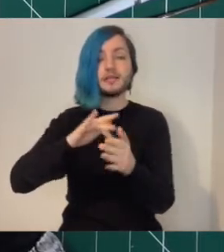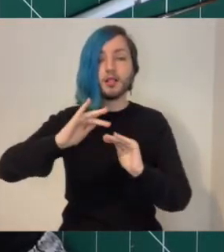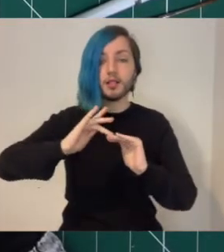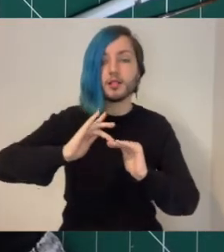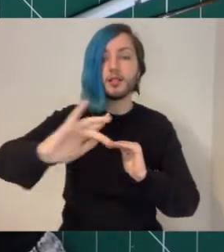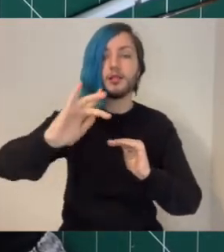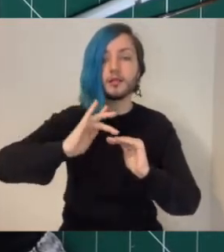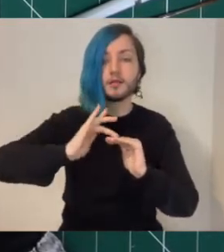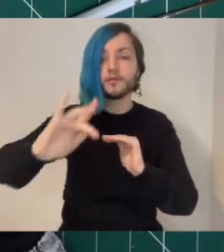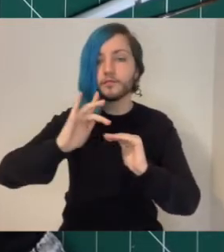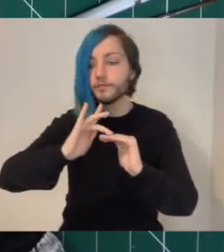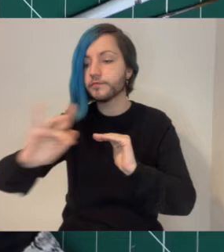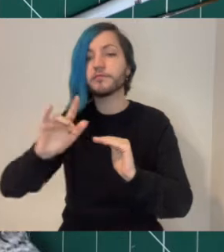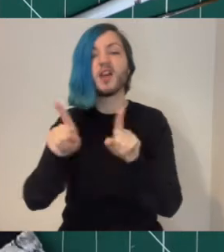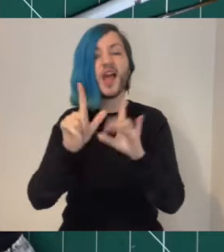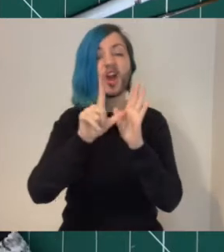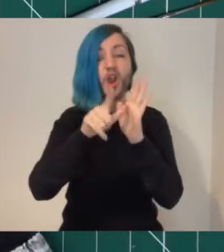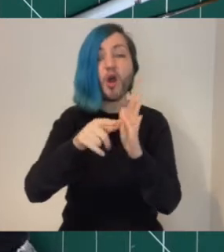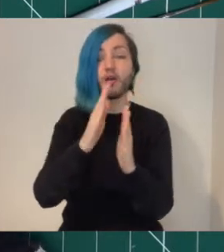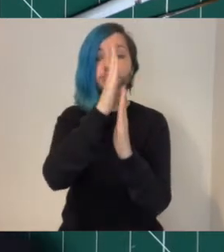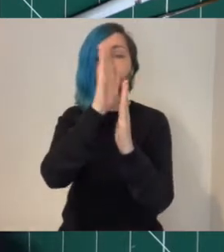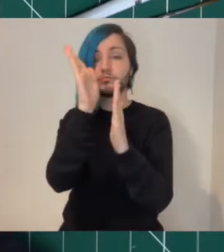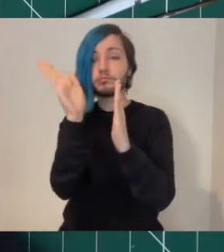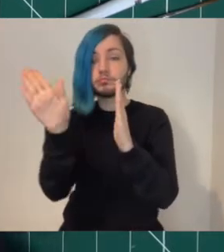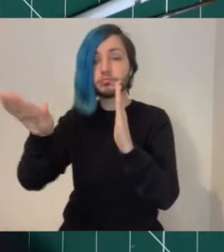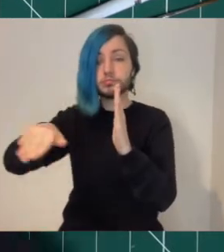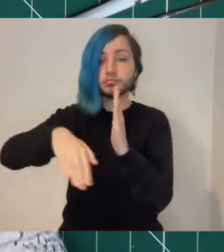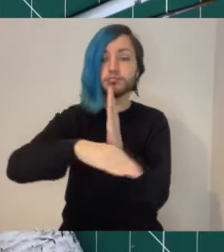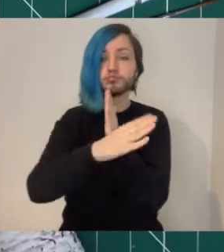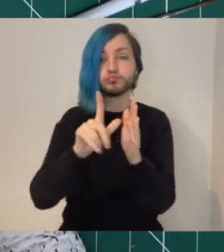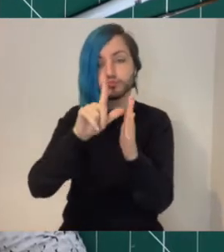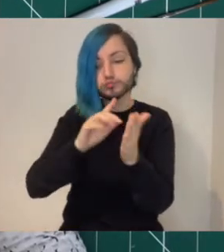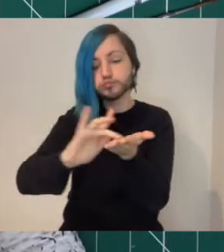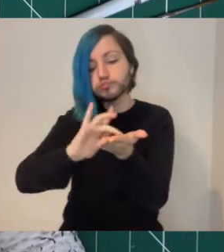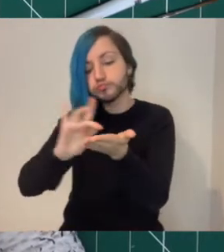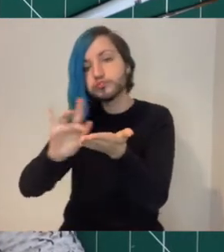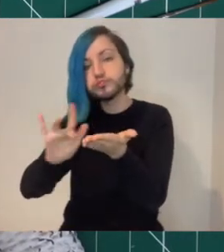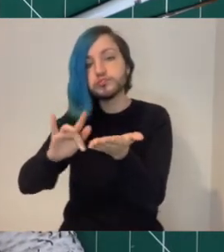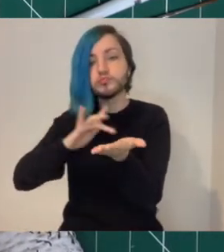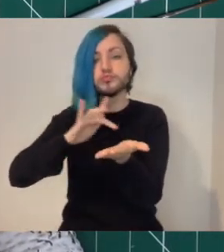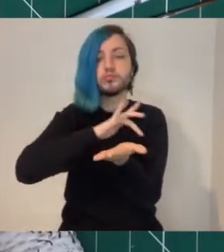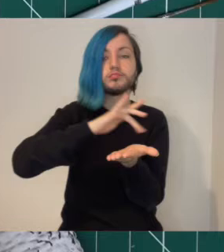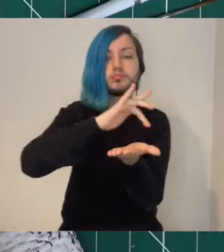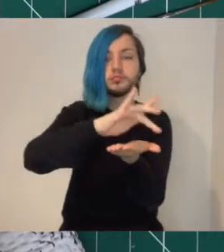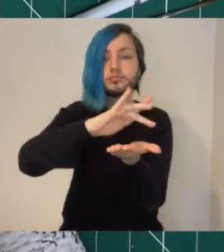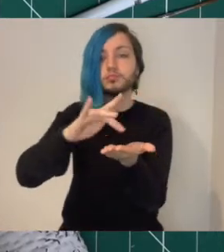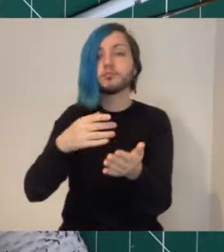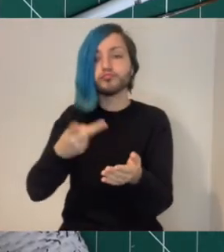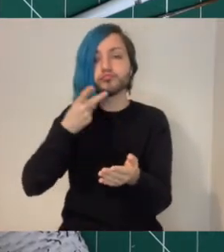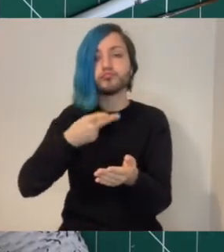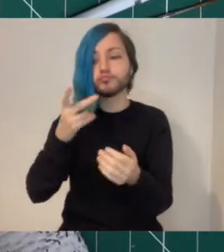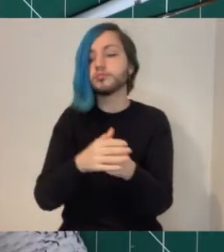from the middle out, as if you're kind of going around a clock face, and that allows the gold leaf to